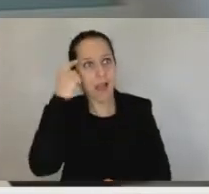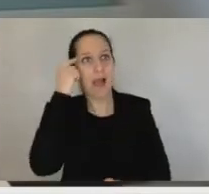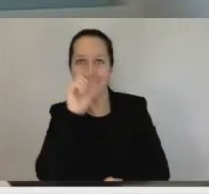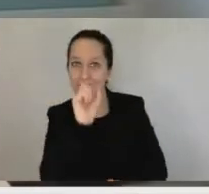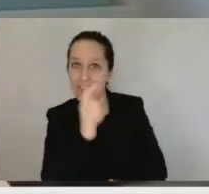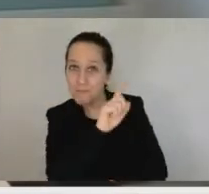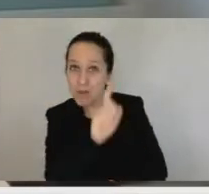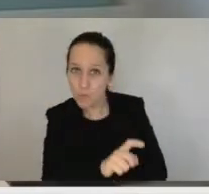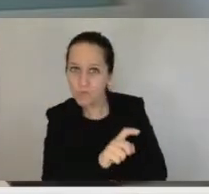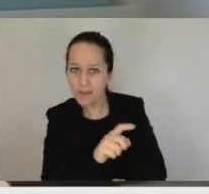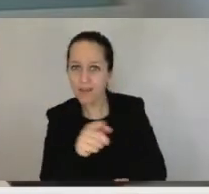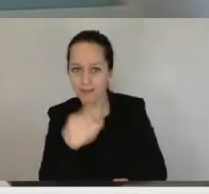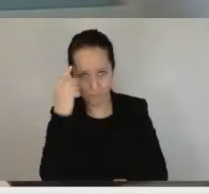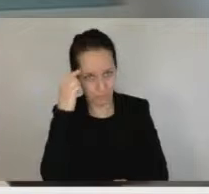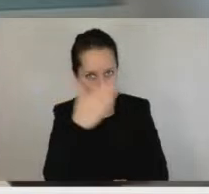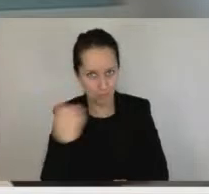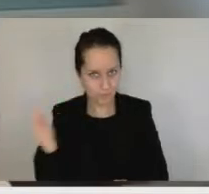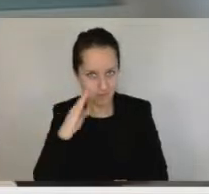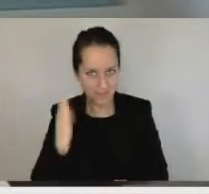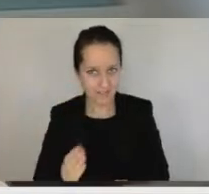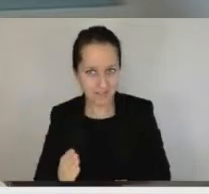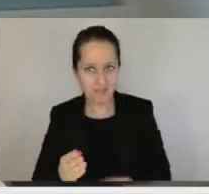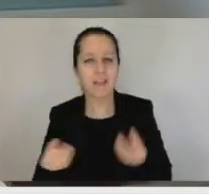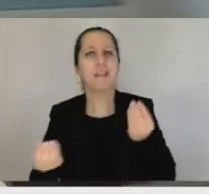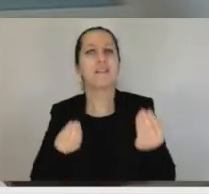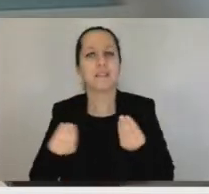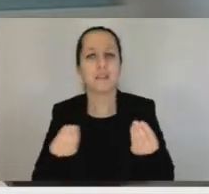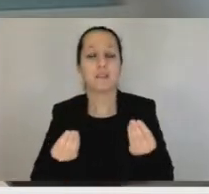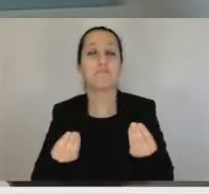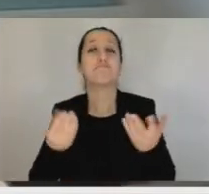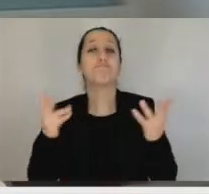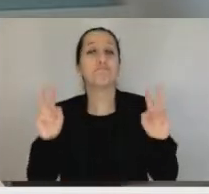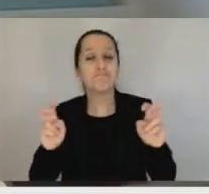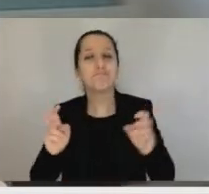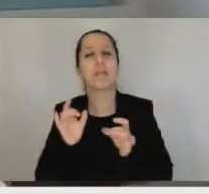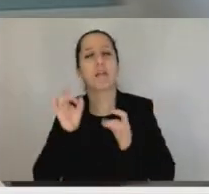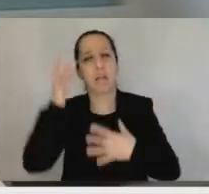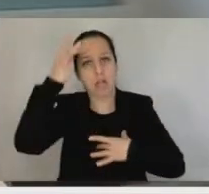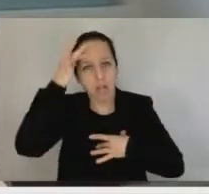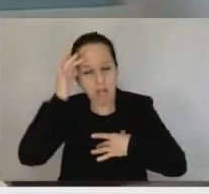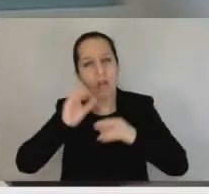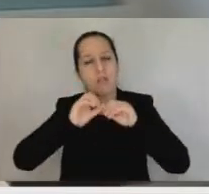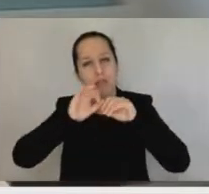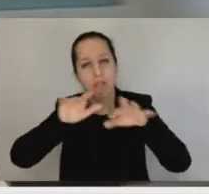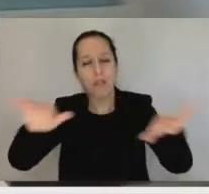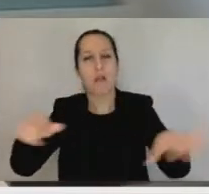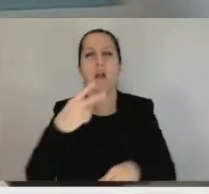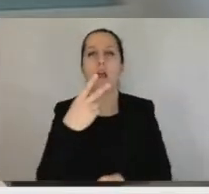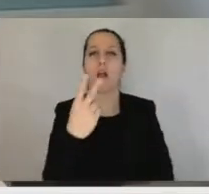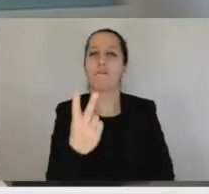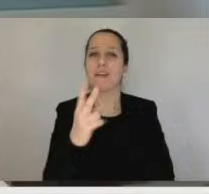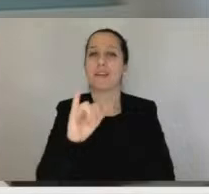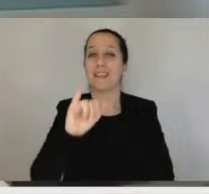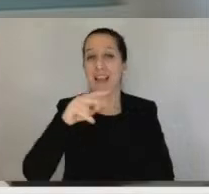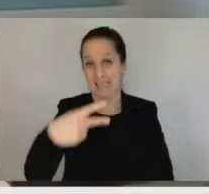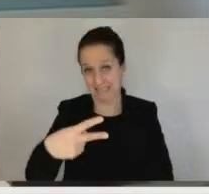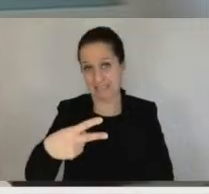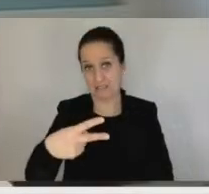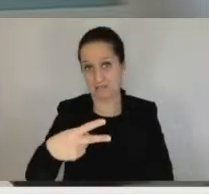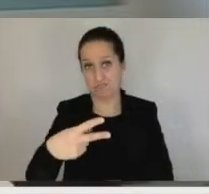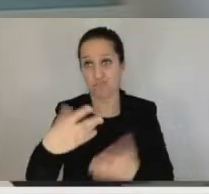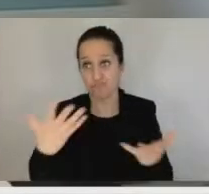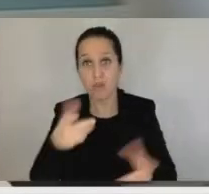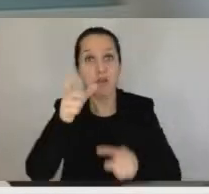HIV going up in Black people in Brazil and going down in whites. Clear